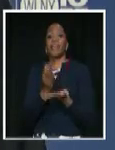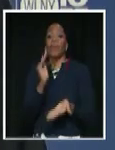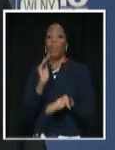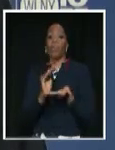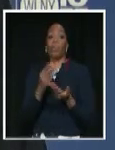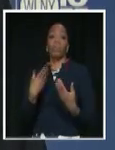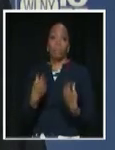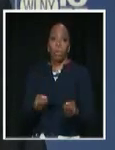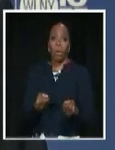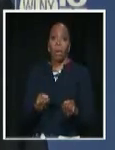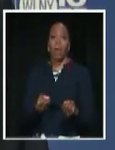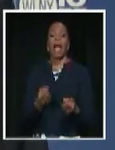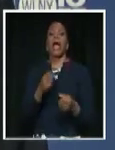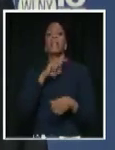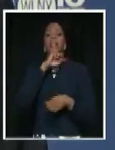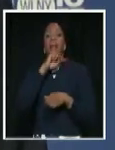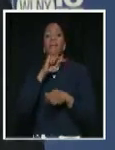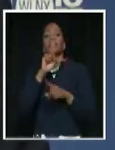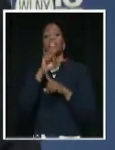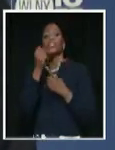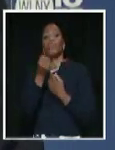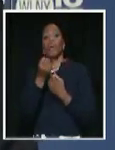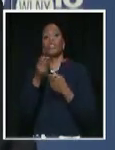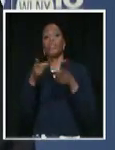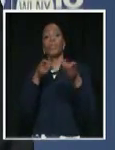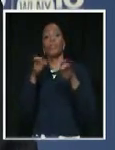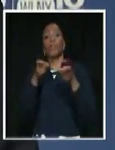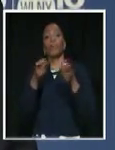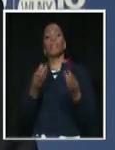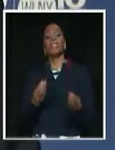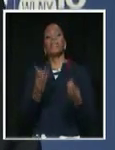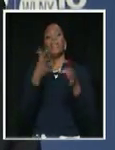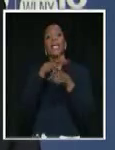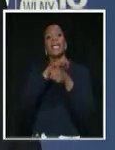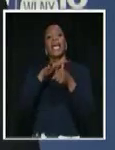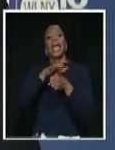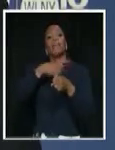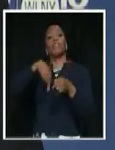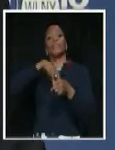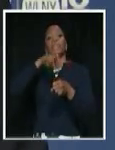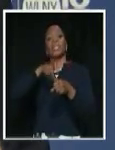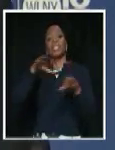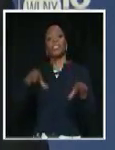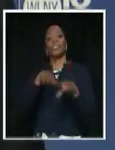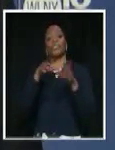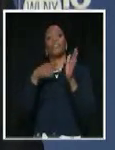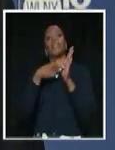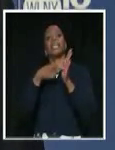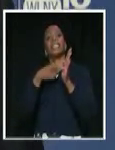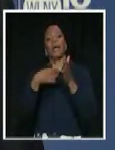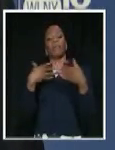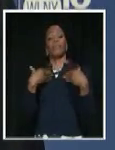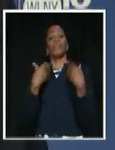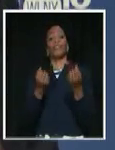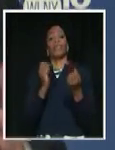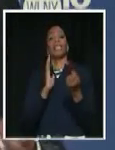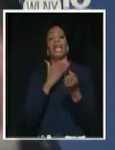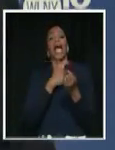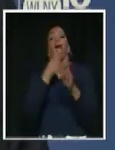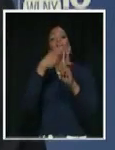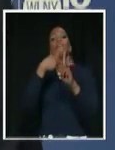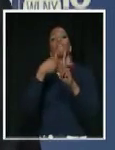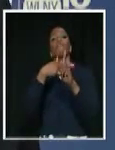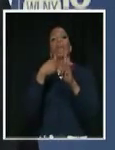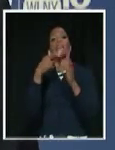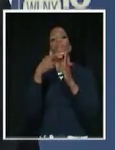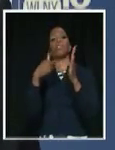of the city being able to control its own destiny more. There's many areas where we have to do this. For example, strengthening our rent regulation and